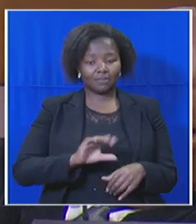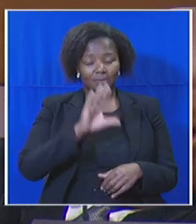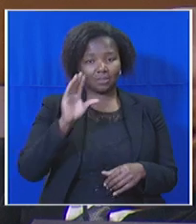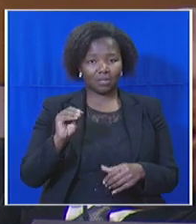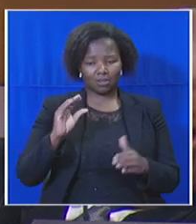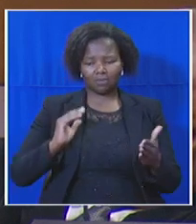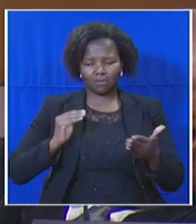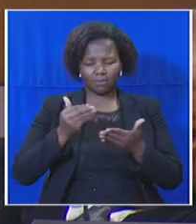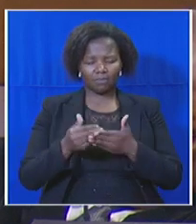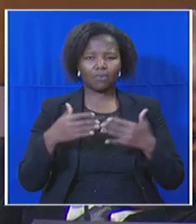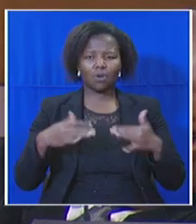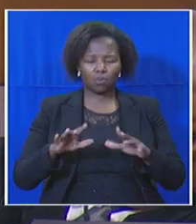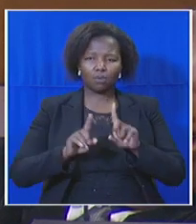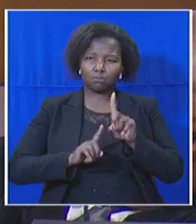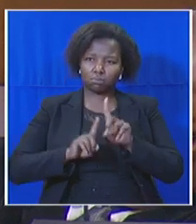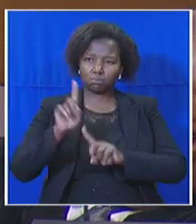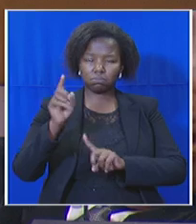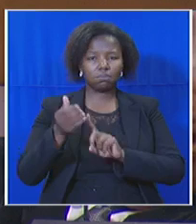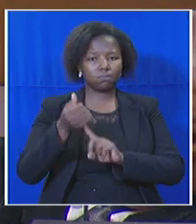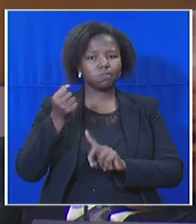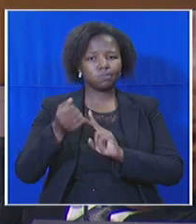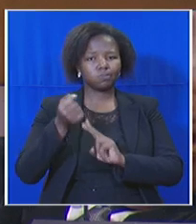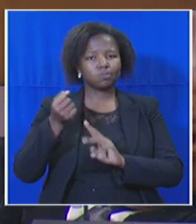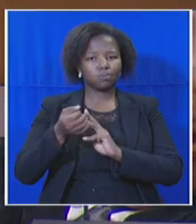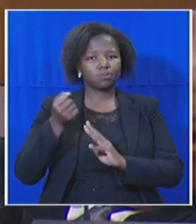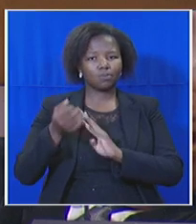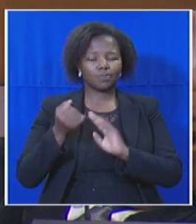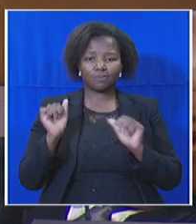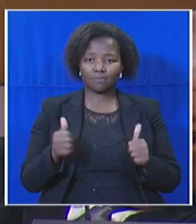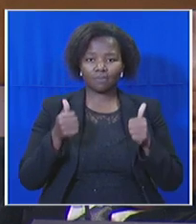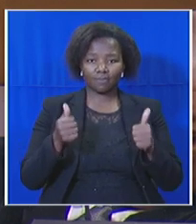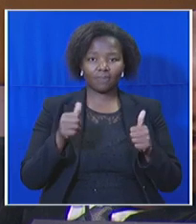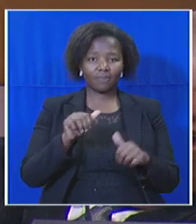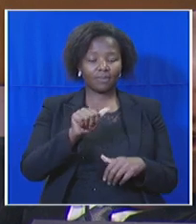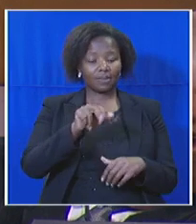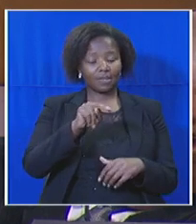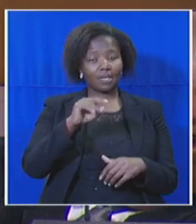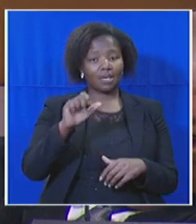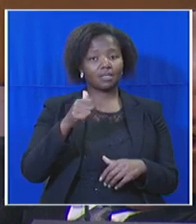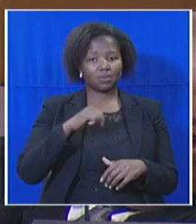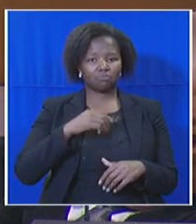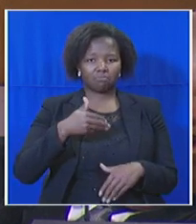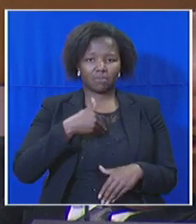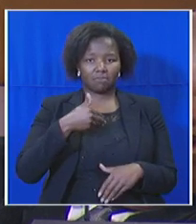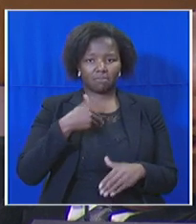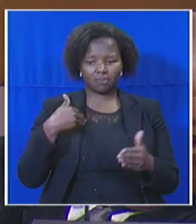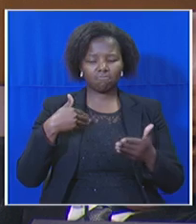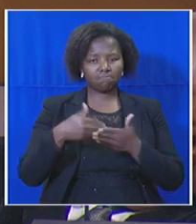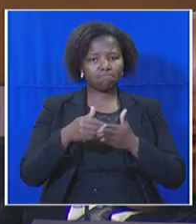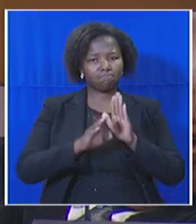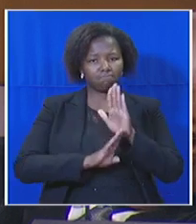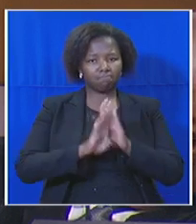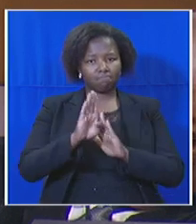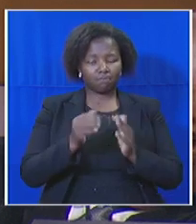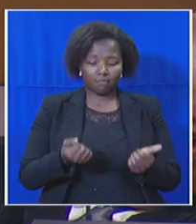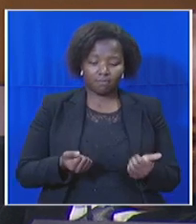in providing houses, and ANC is pleased with the progress made in providing the people of